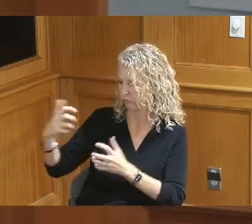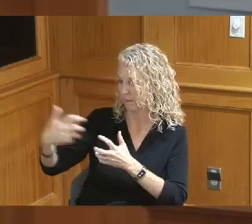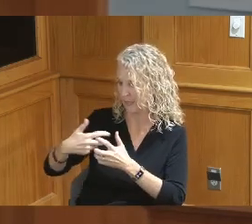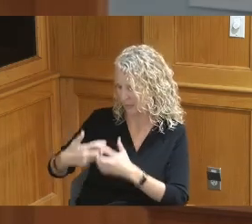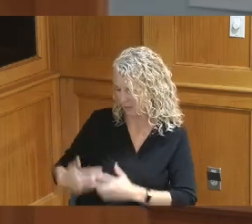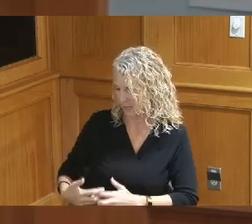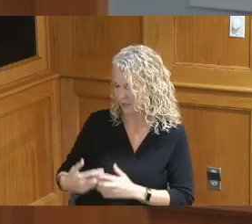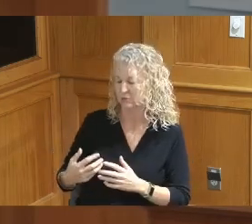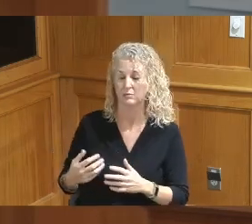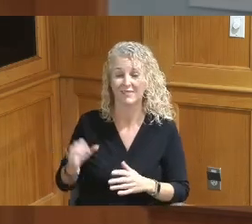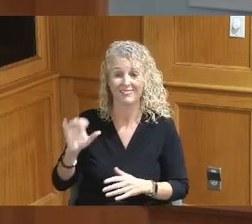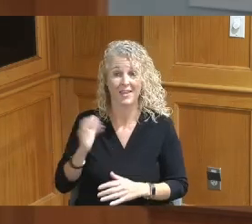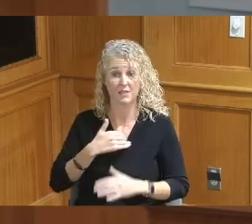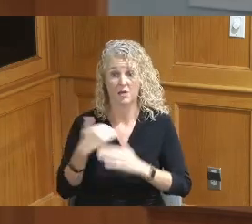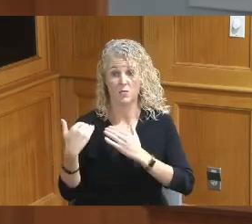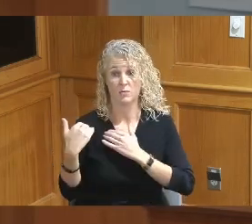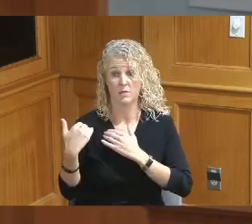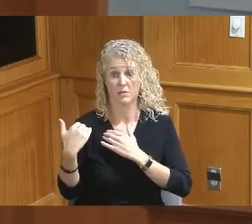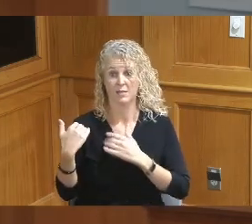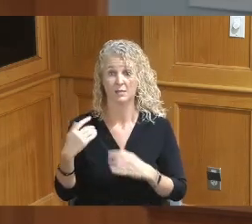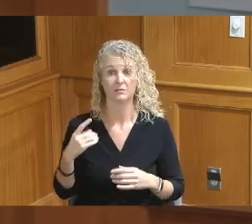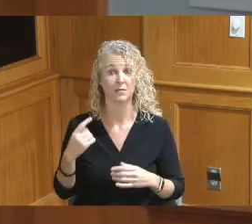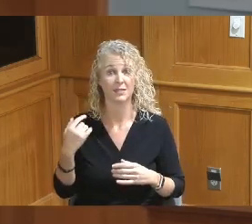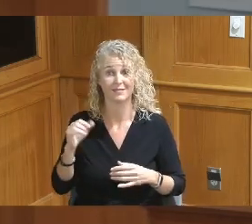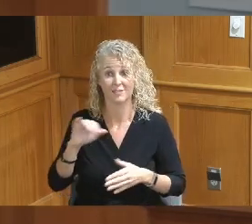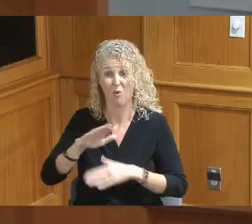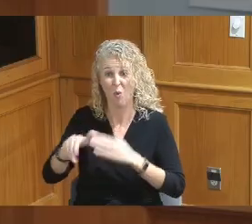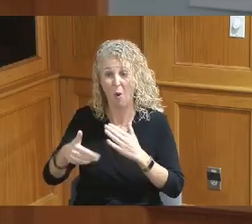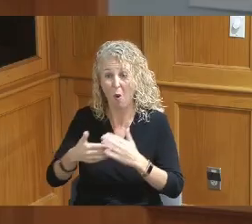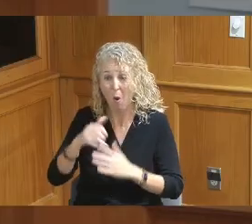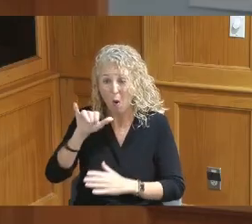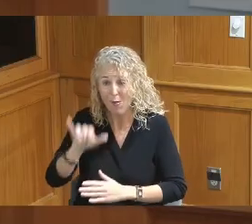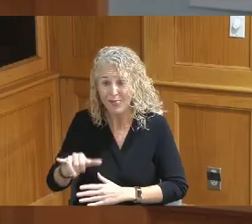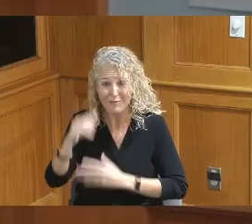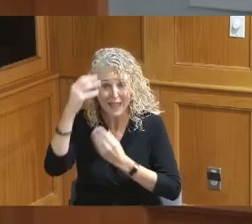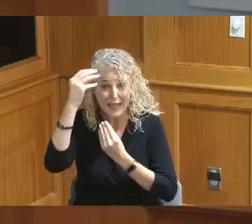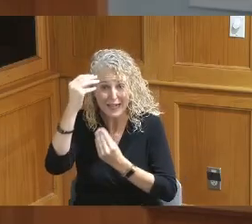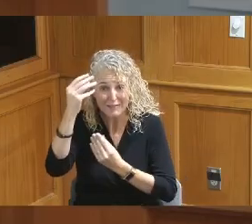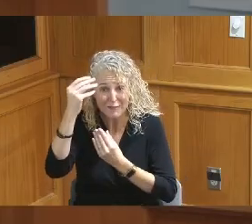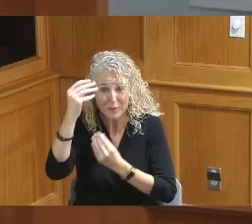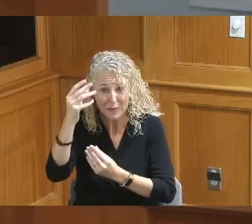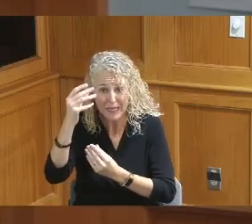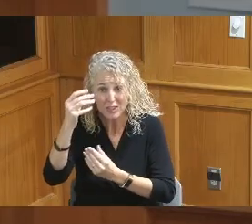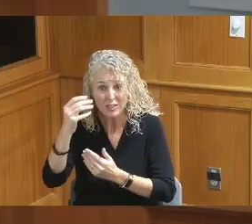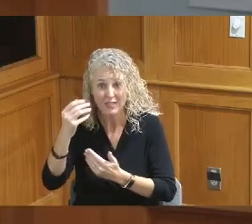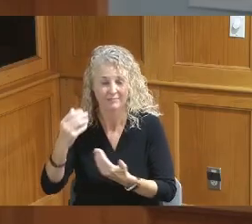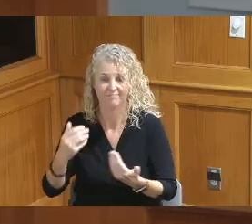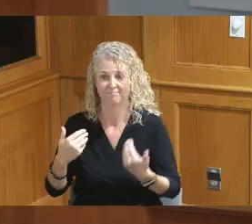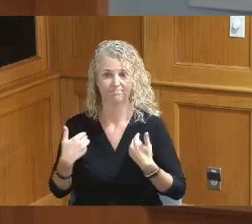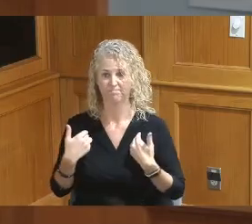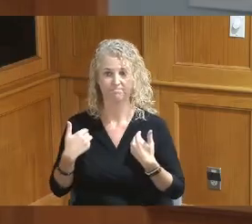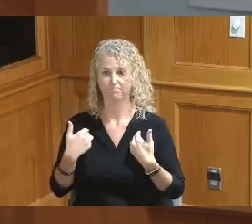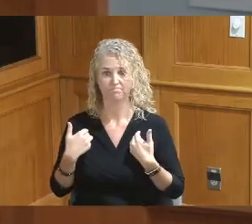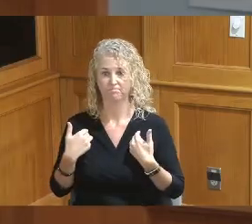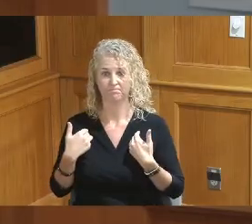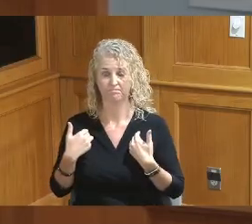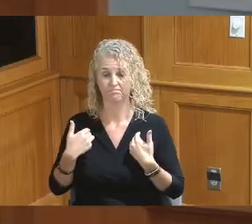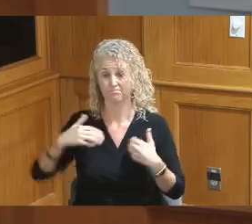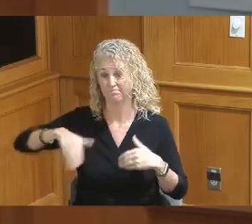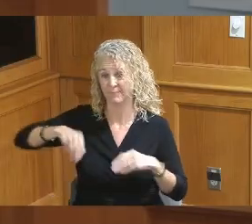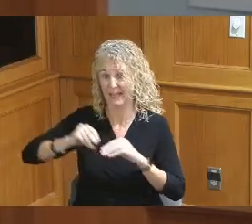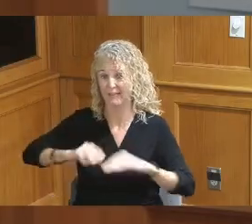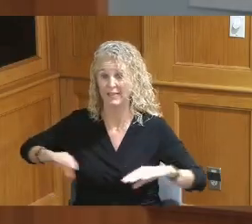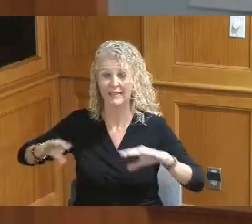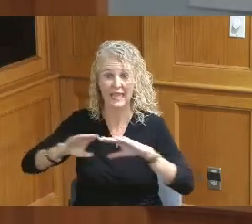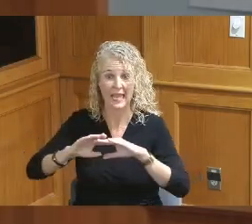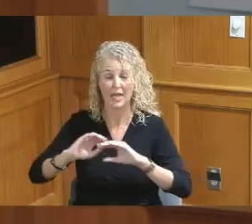twice as much as they thought. We just don't have that level of information yet because they don't have the piece of land they can then do the